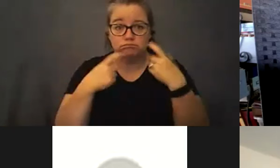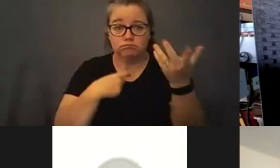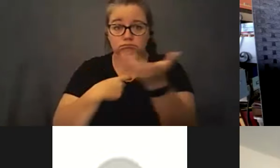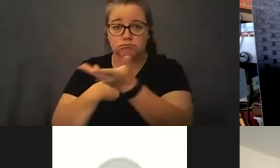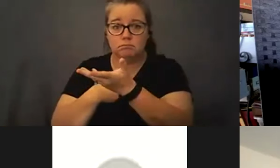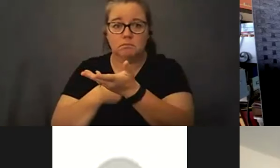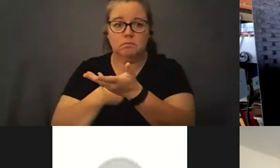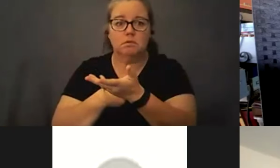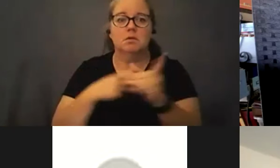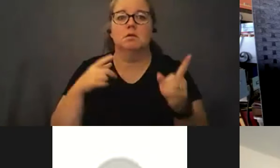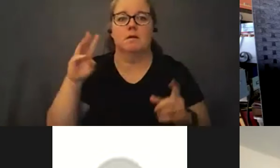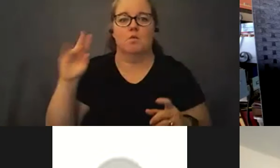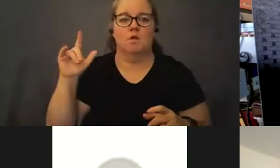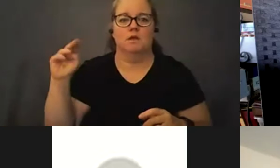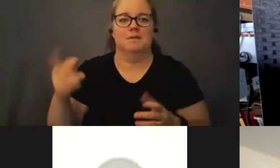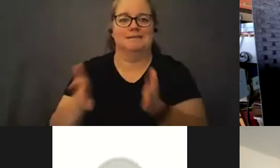Yeah, I have a question.